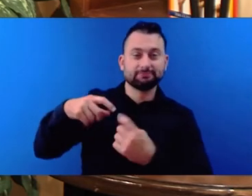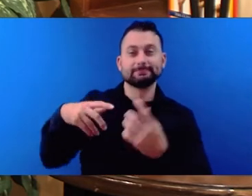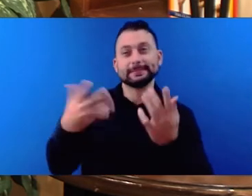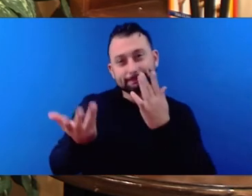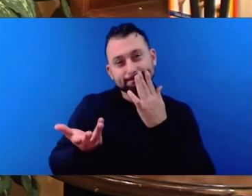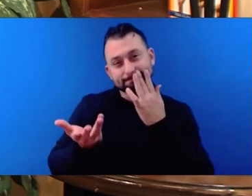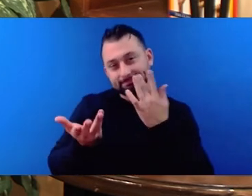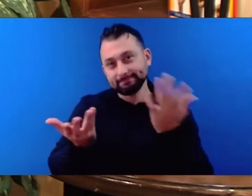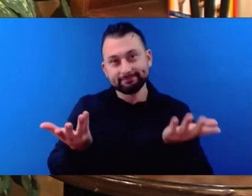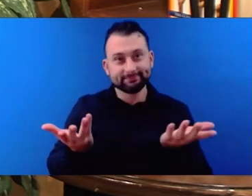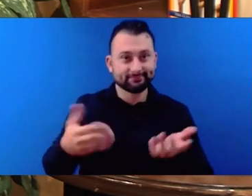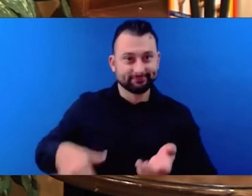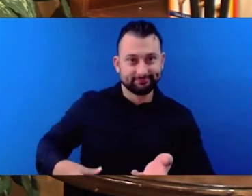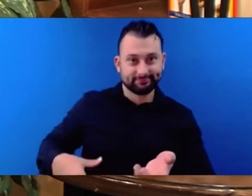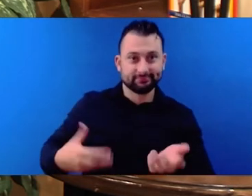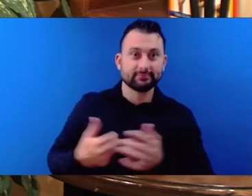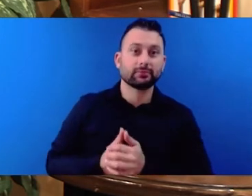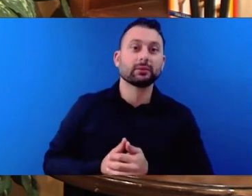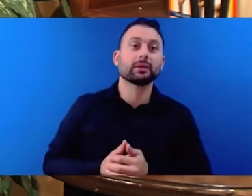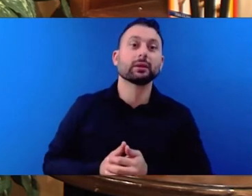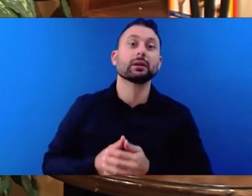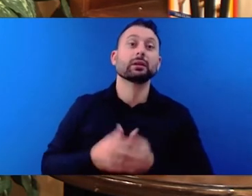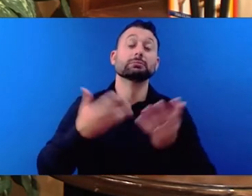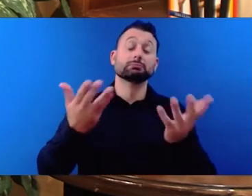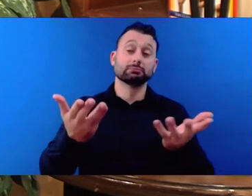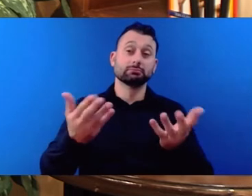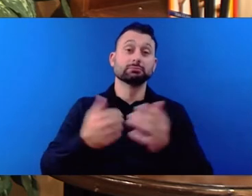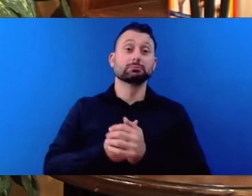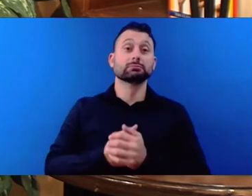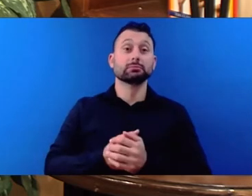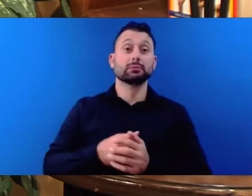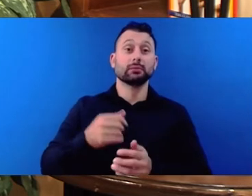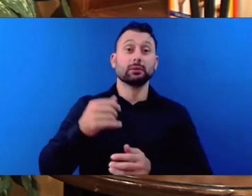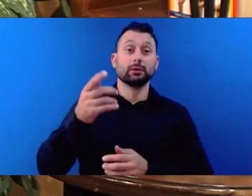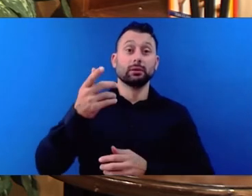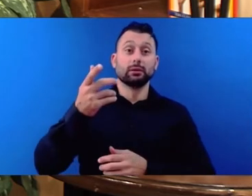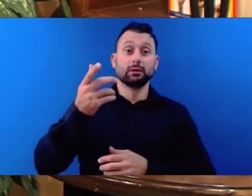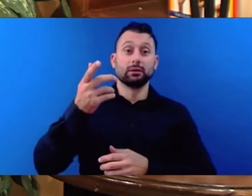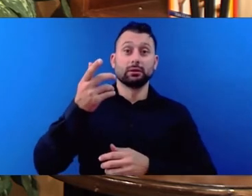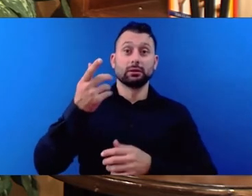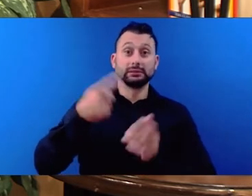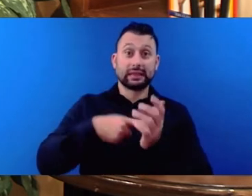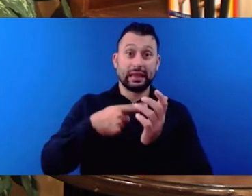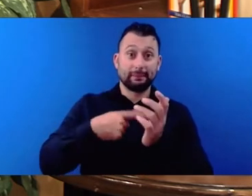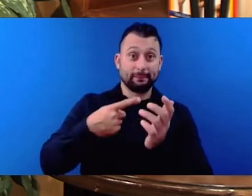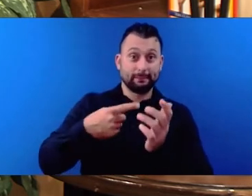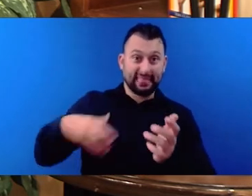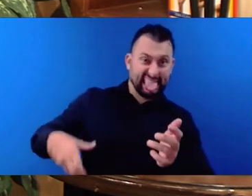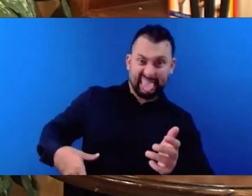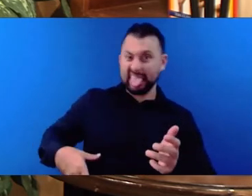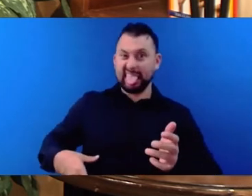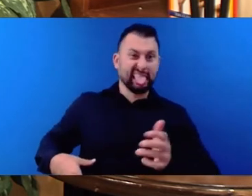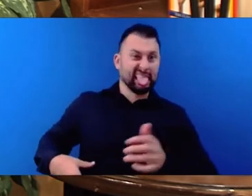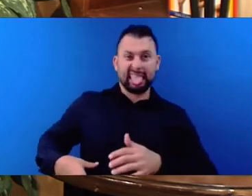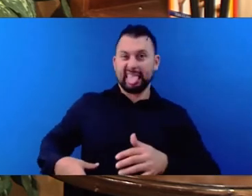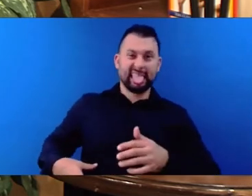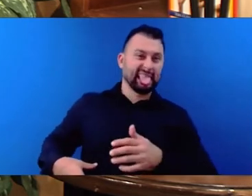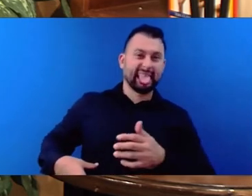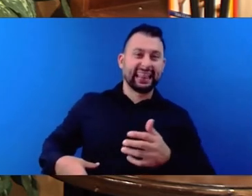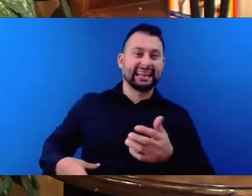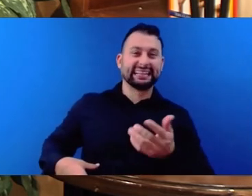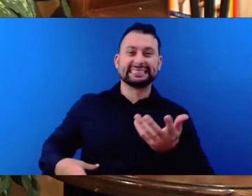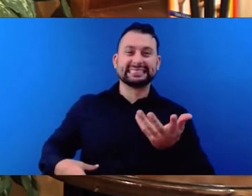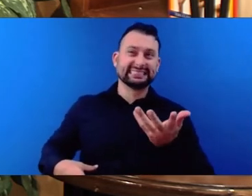have patients who have difficulty with controlling their type 1 diabetes, they might be on a pump for that reason. They